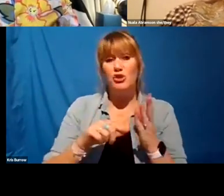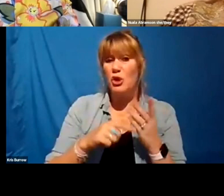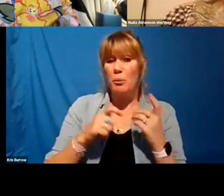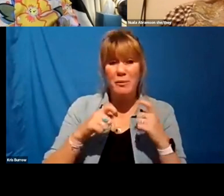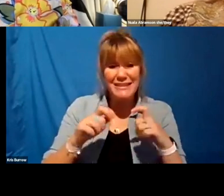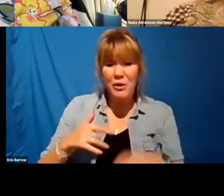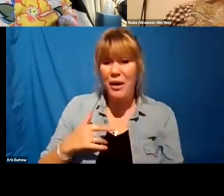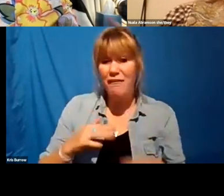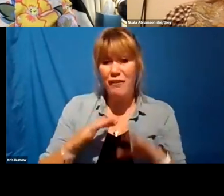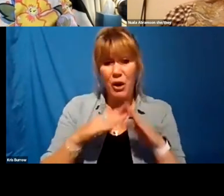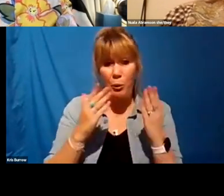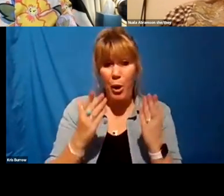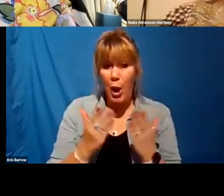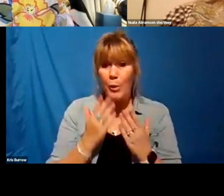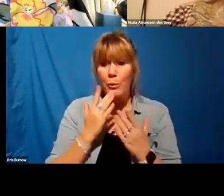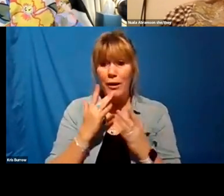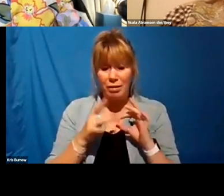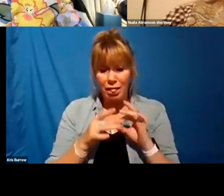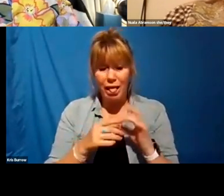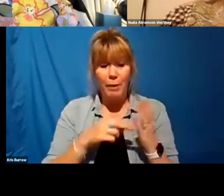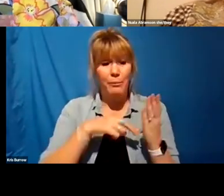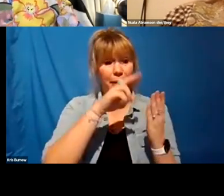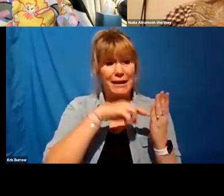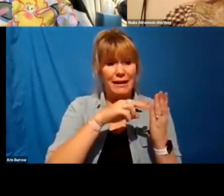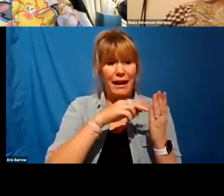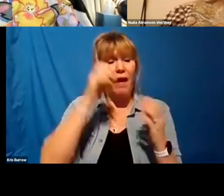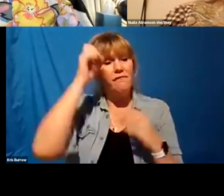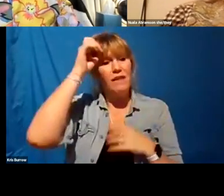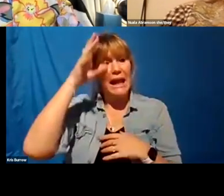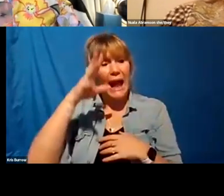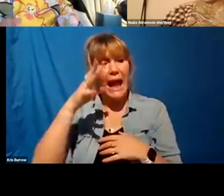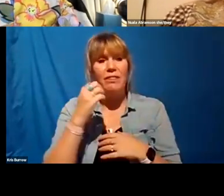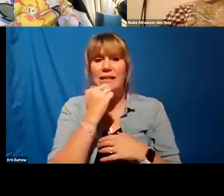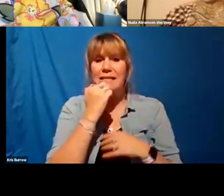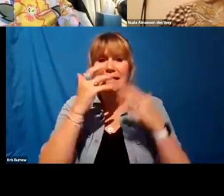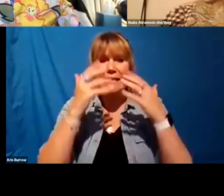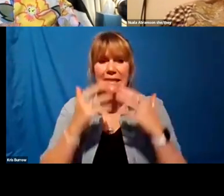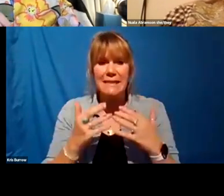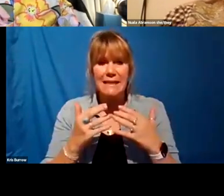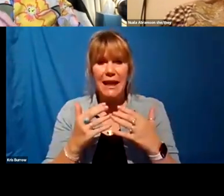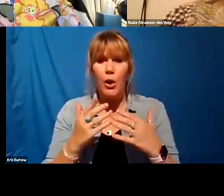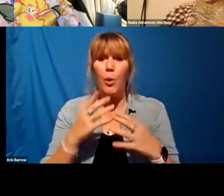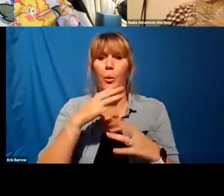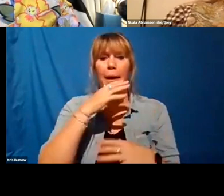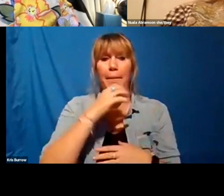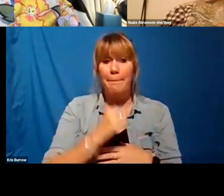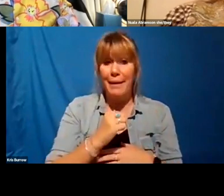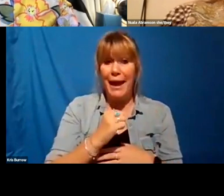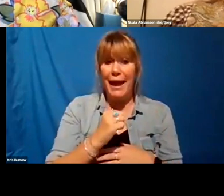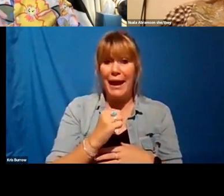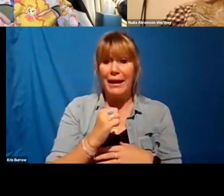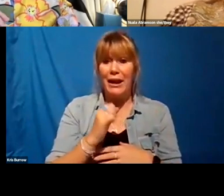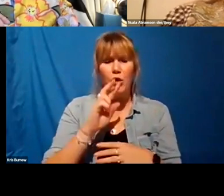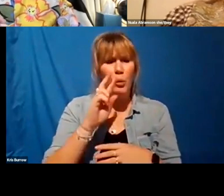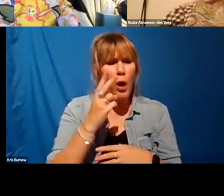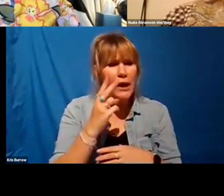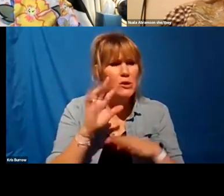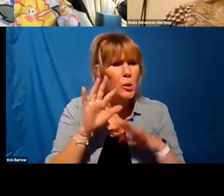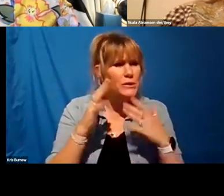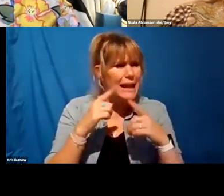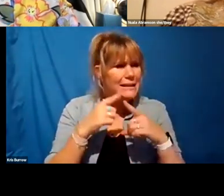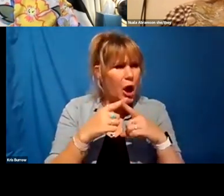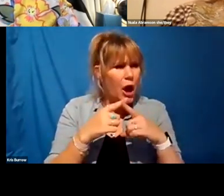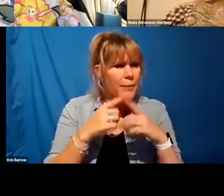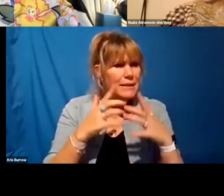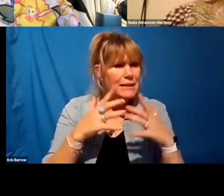when it comes to painting, I forget what the statistic is, whether it's that men earn twice as much for their paintings or 10 times as much, but I have an idea